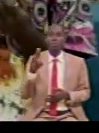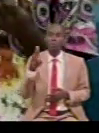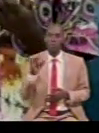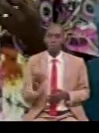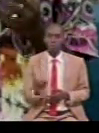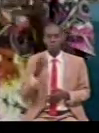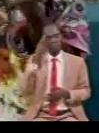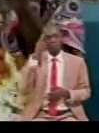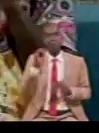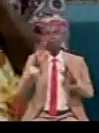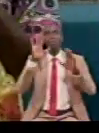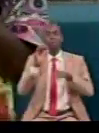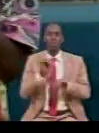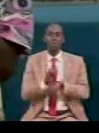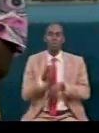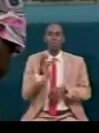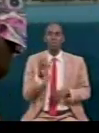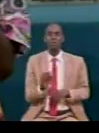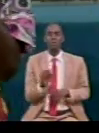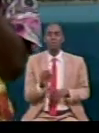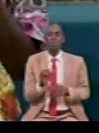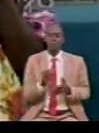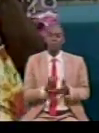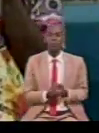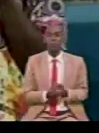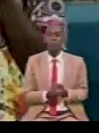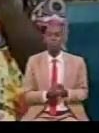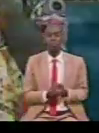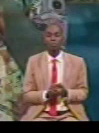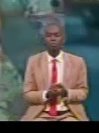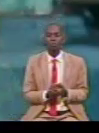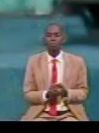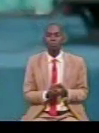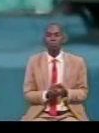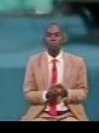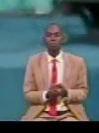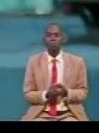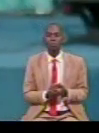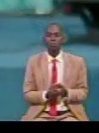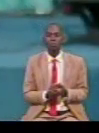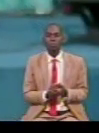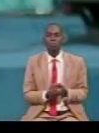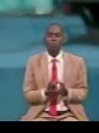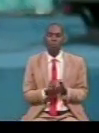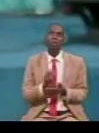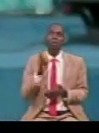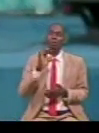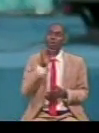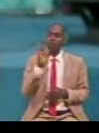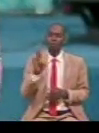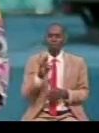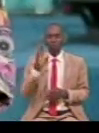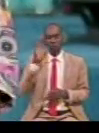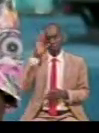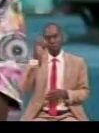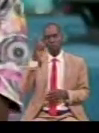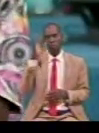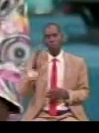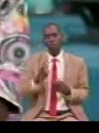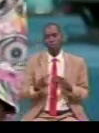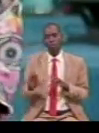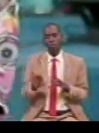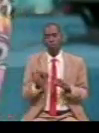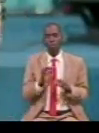the miracles that God is using to do. My prayer to God is